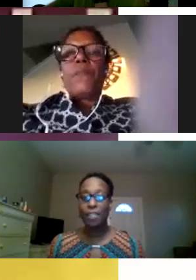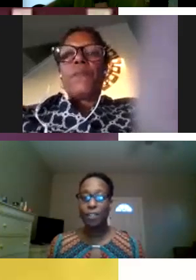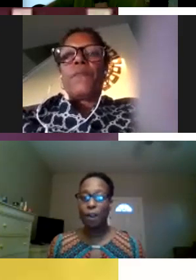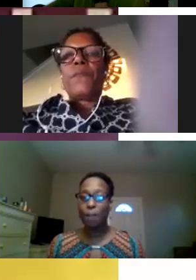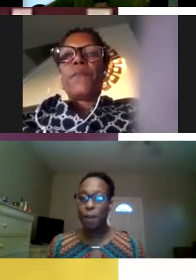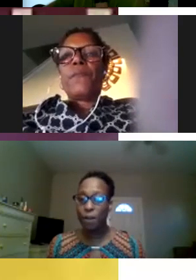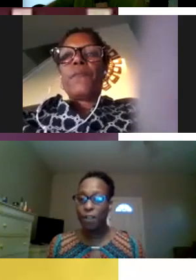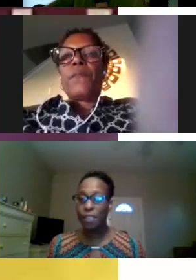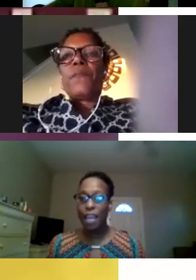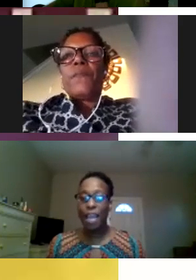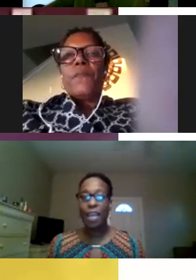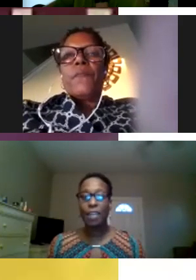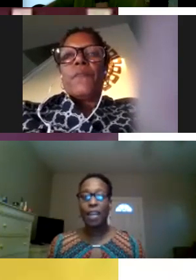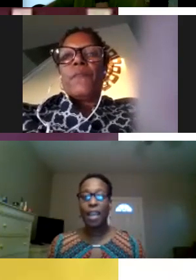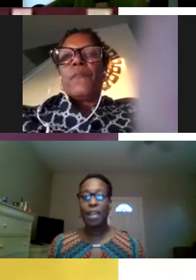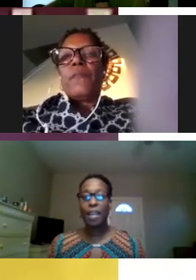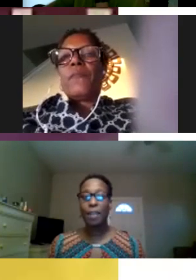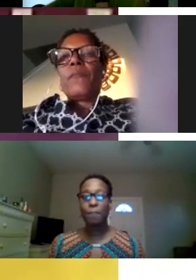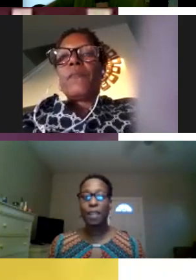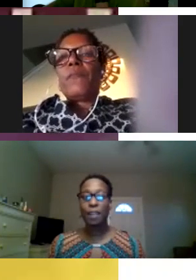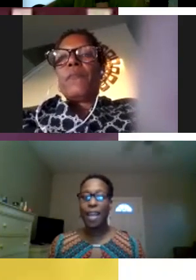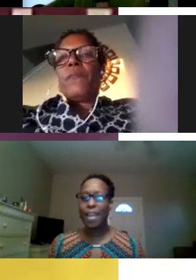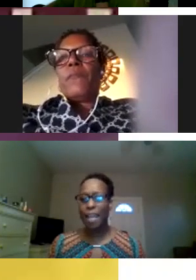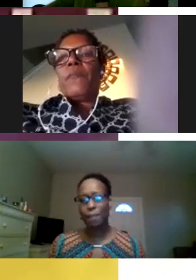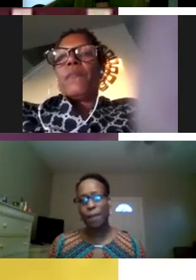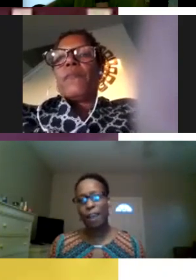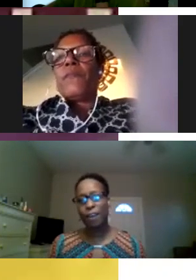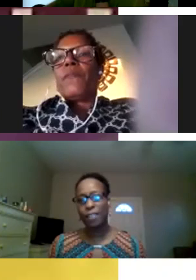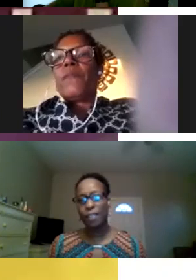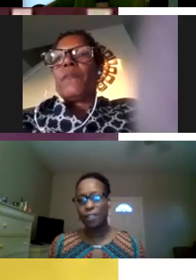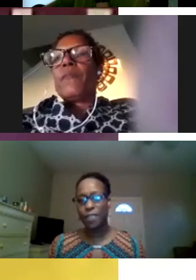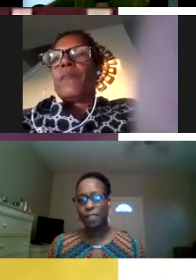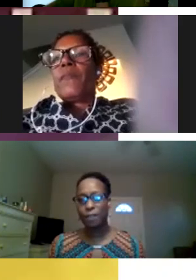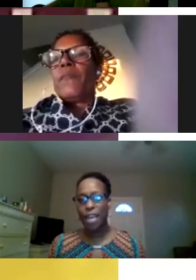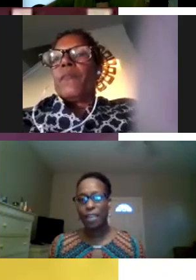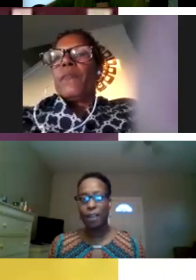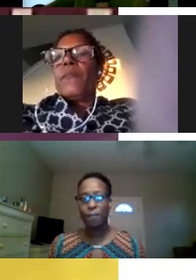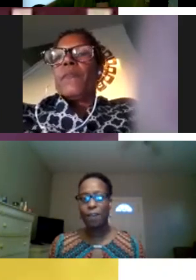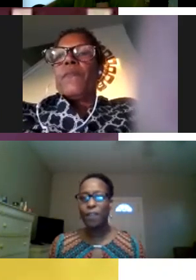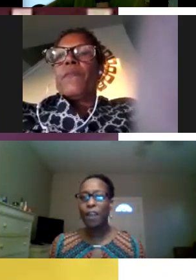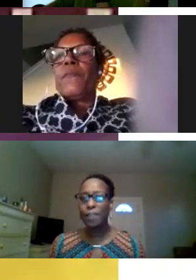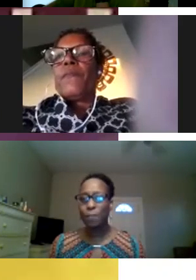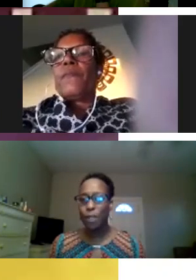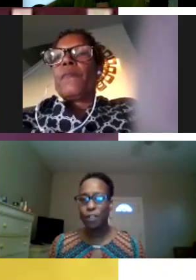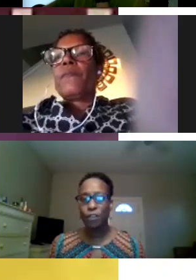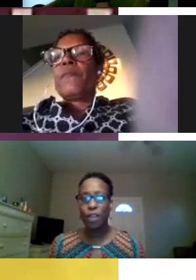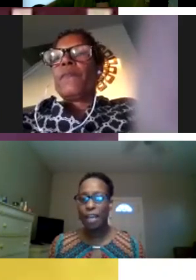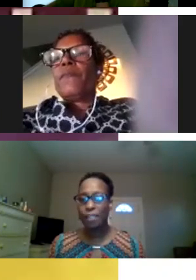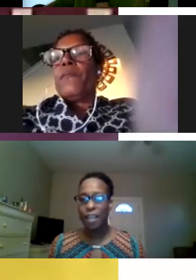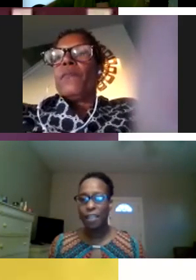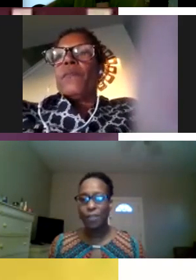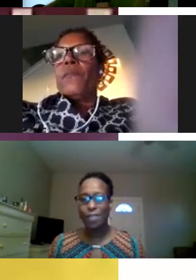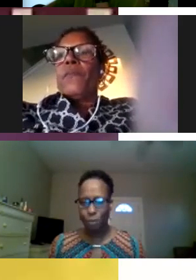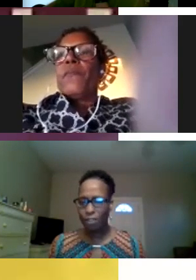actually listening to our members and being led like by our constituency, right? Healthcare is important to you